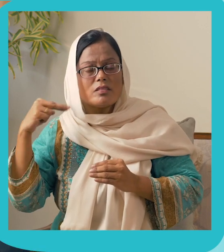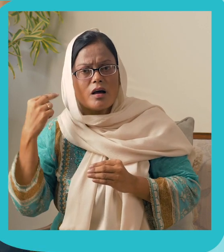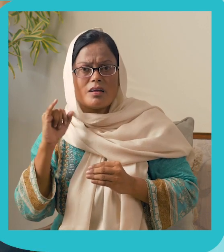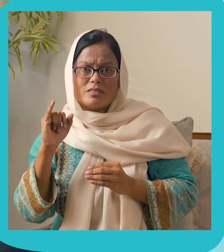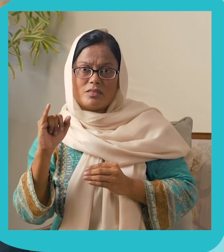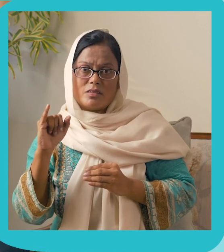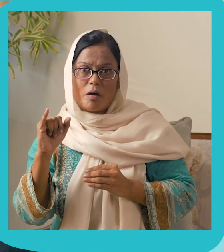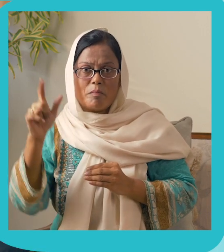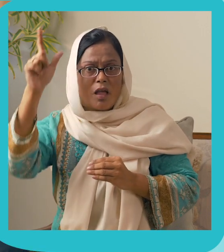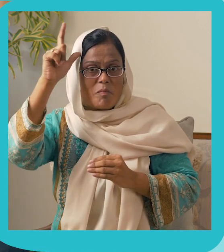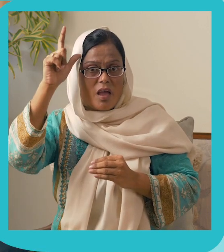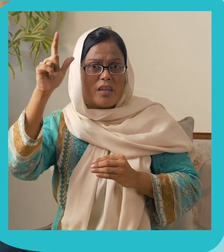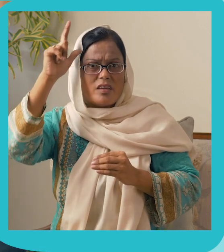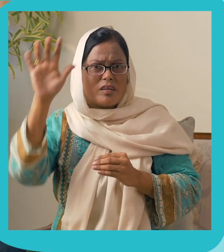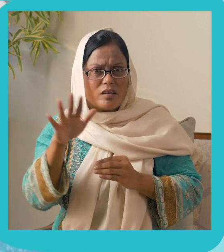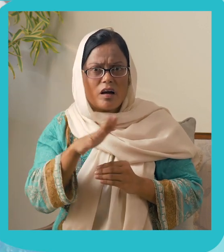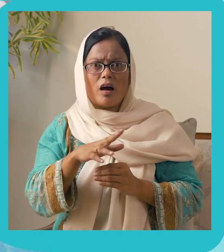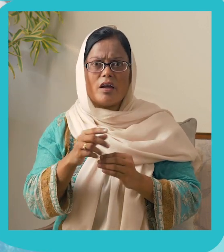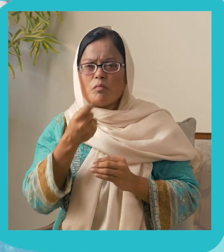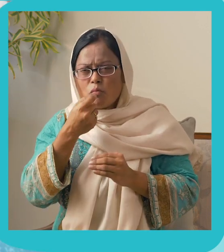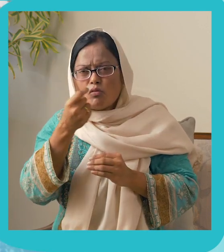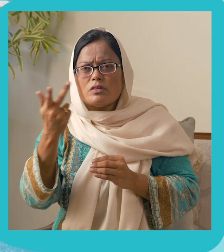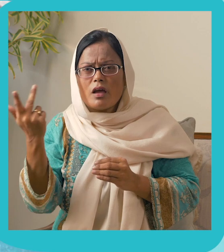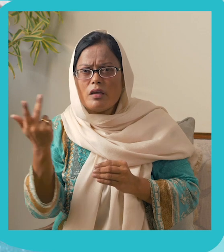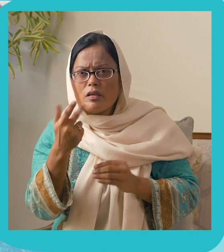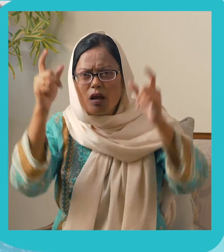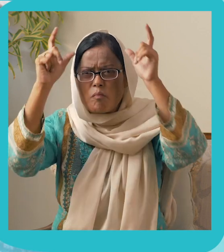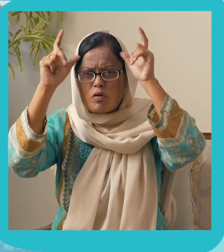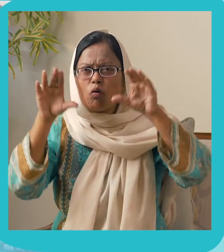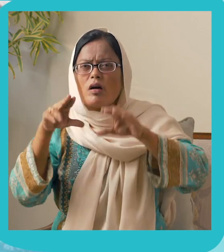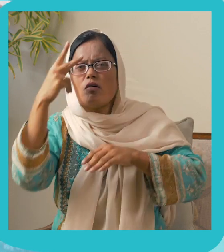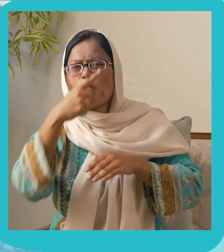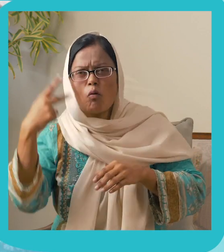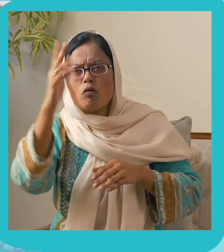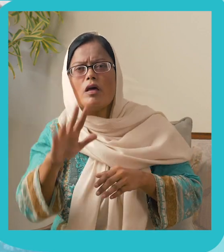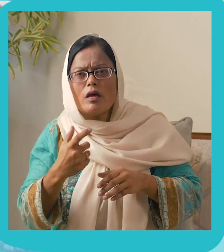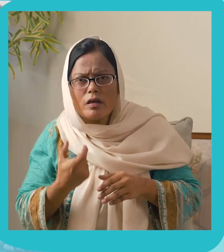"Who are the plogers?" asked Danga the dugong.